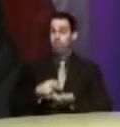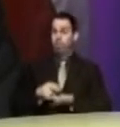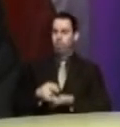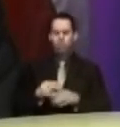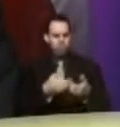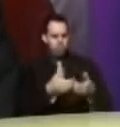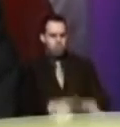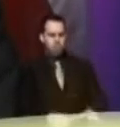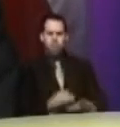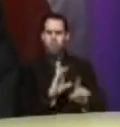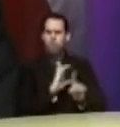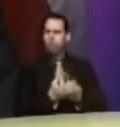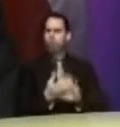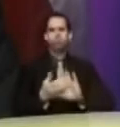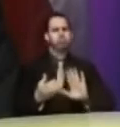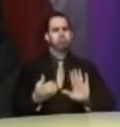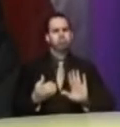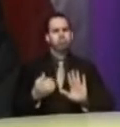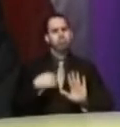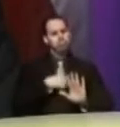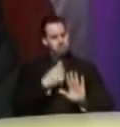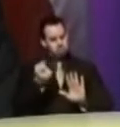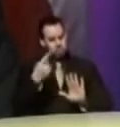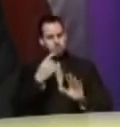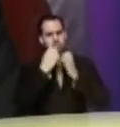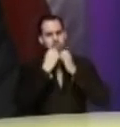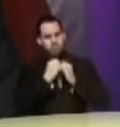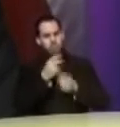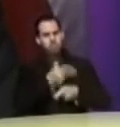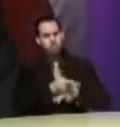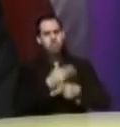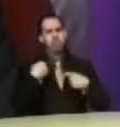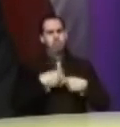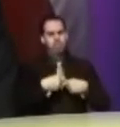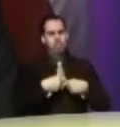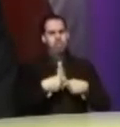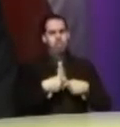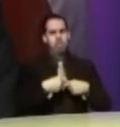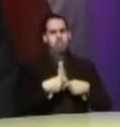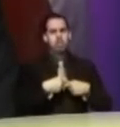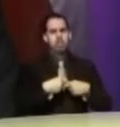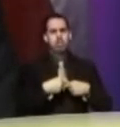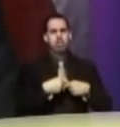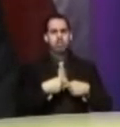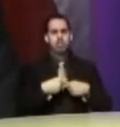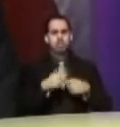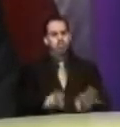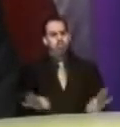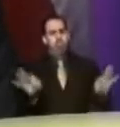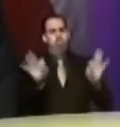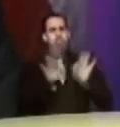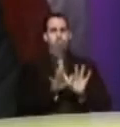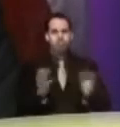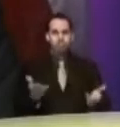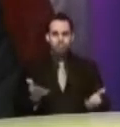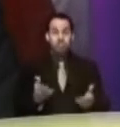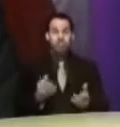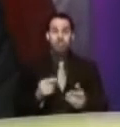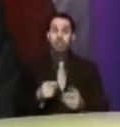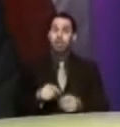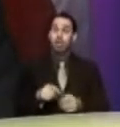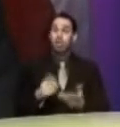culture, and we understand that, you know, Spanish is obviously a very important language here, but if you're